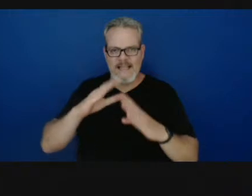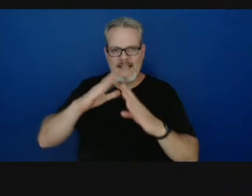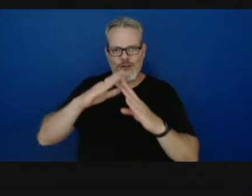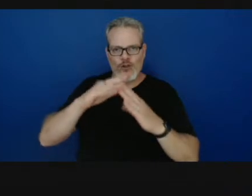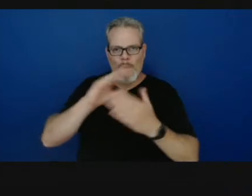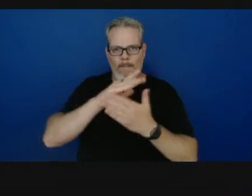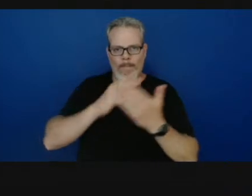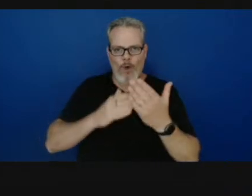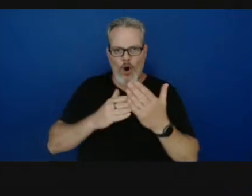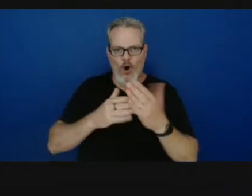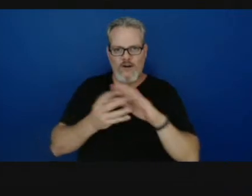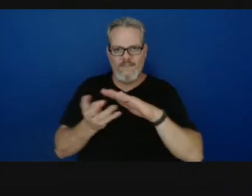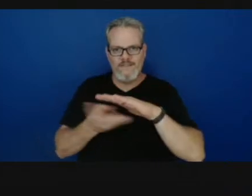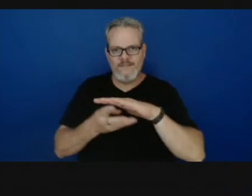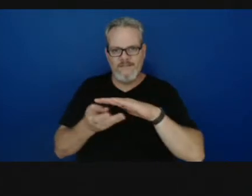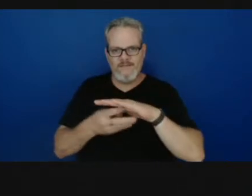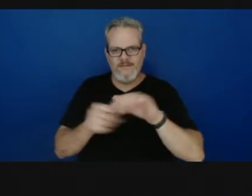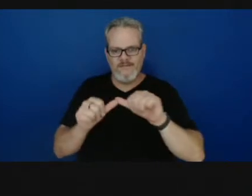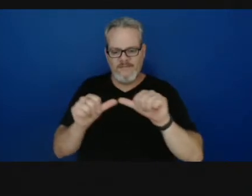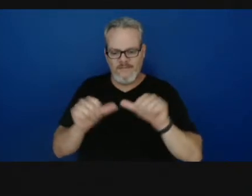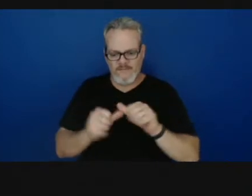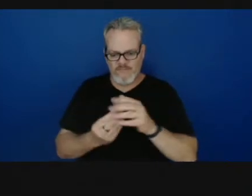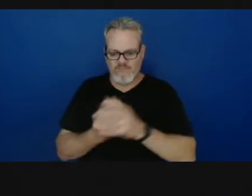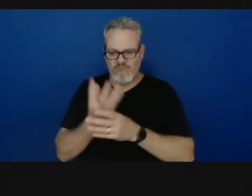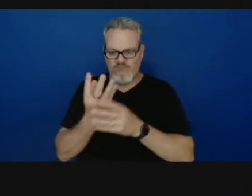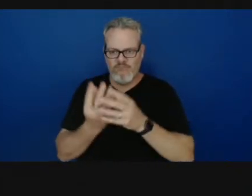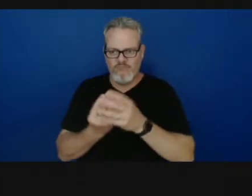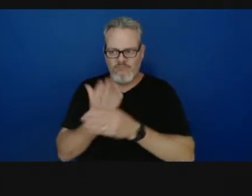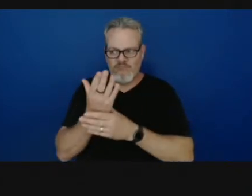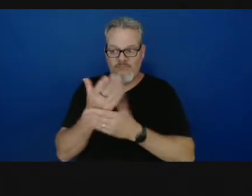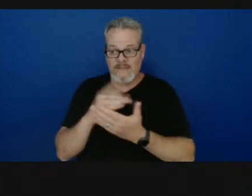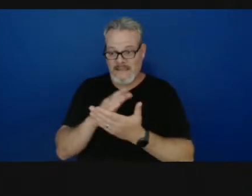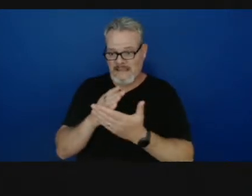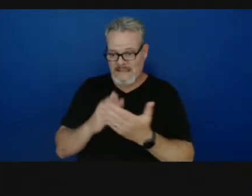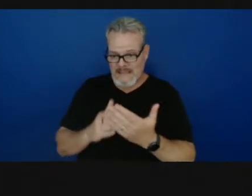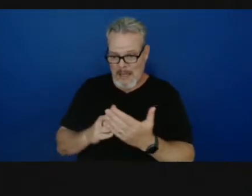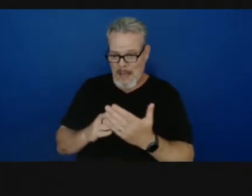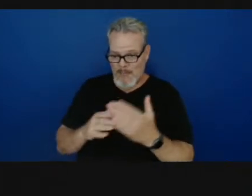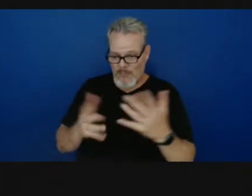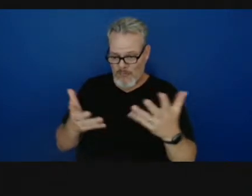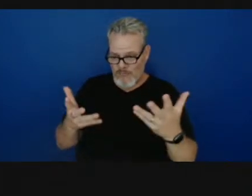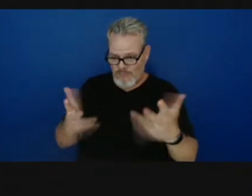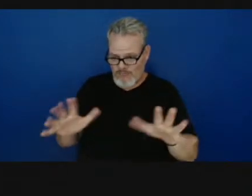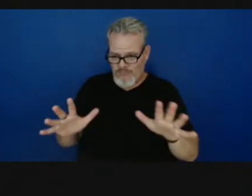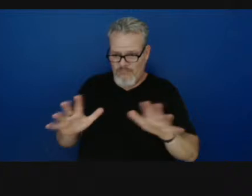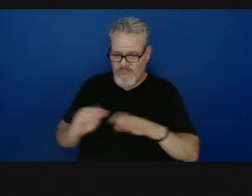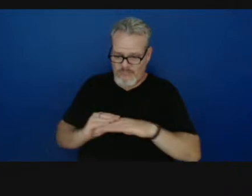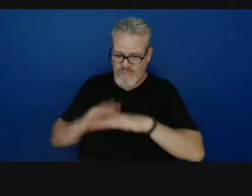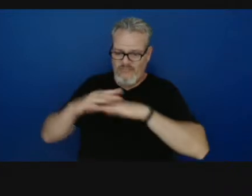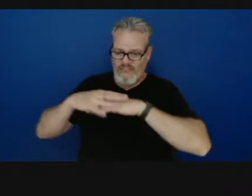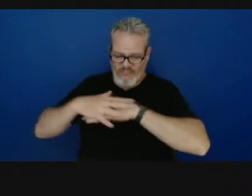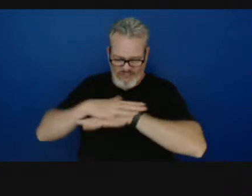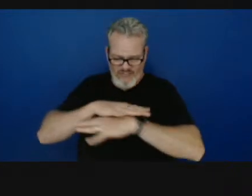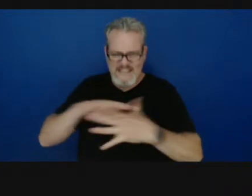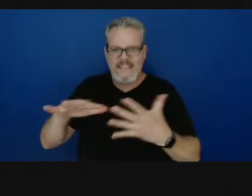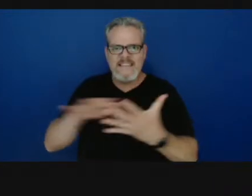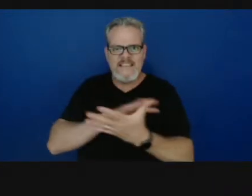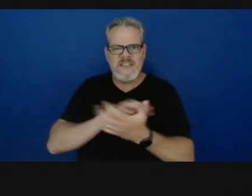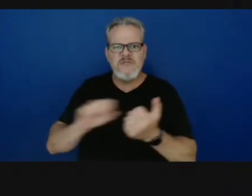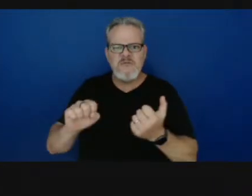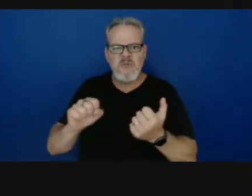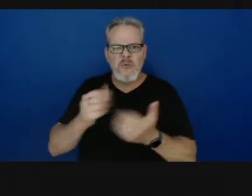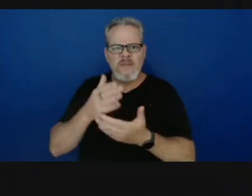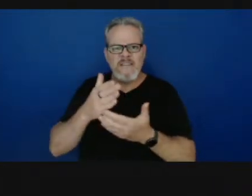beside Fissure 8. And some of these have managed to get off of the previous lava flows and even destroy a couple homes in